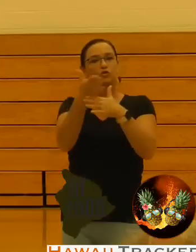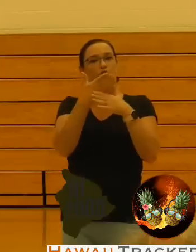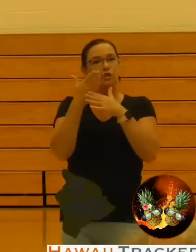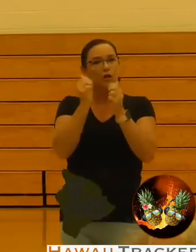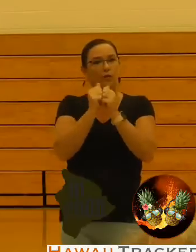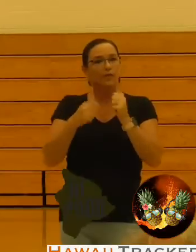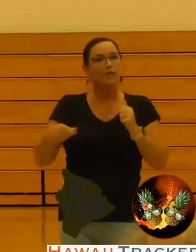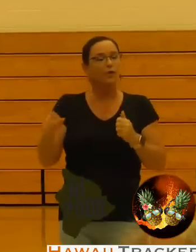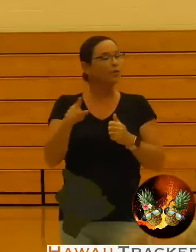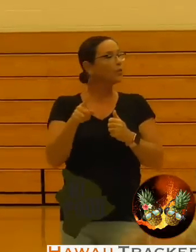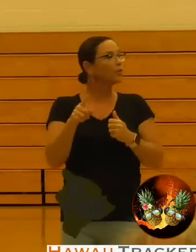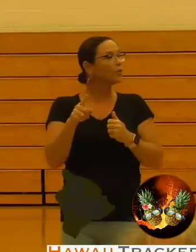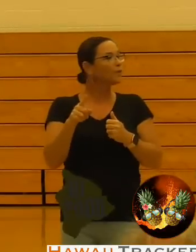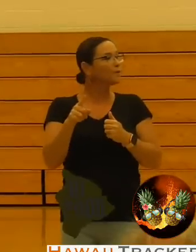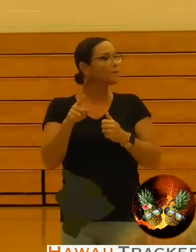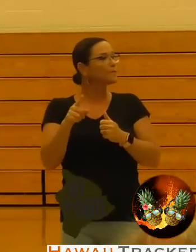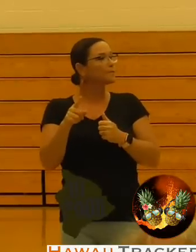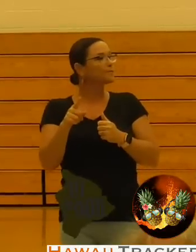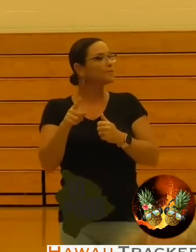Hope to share with you